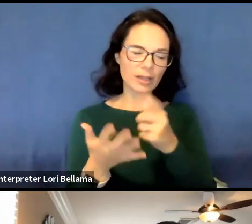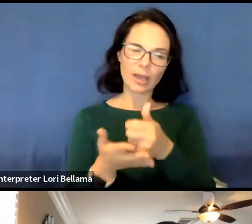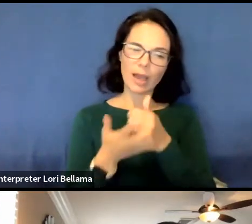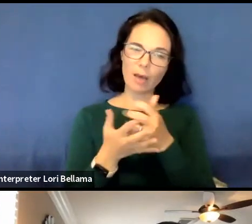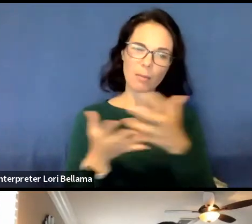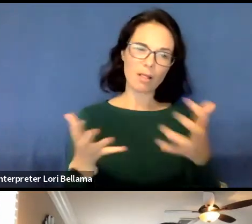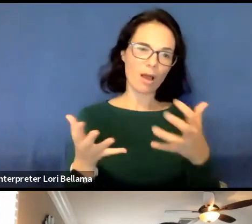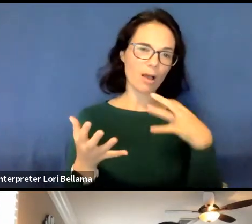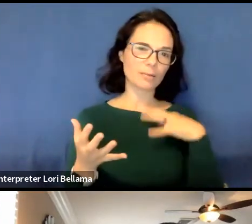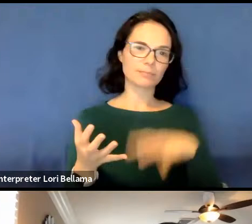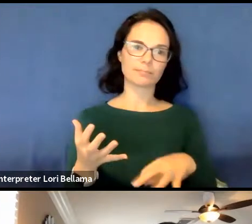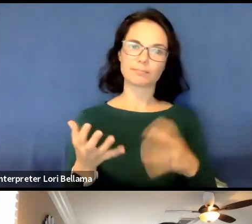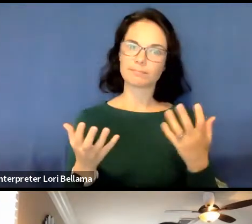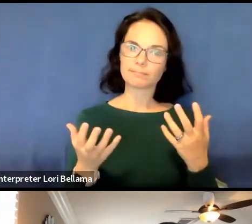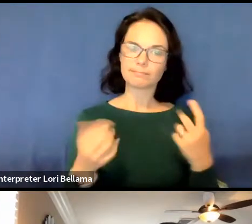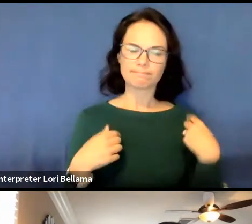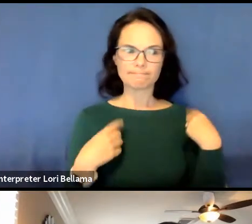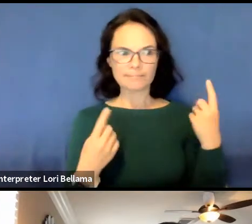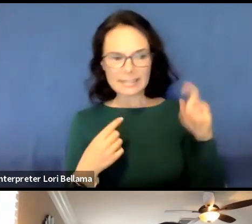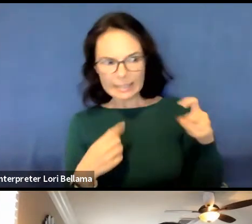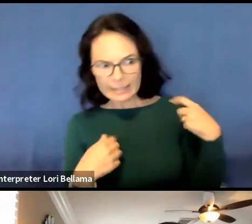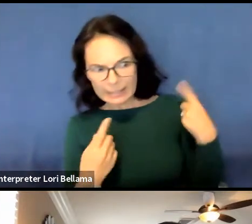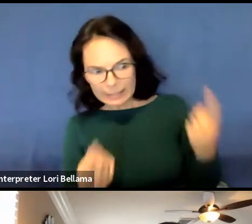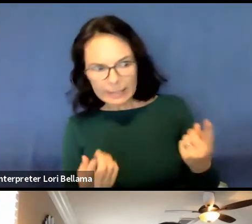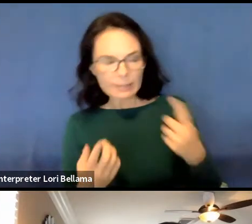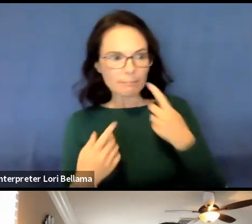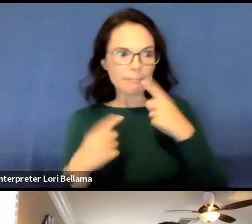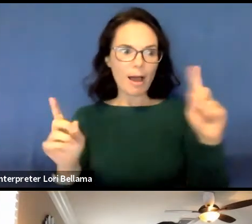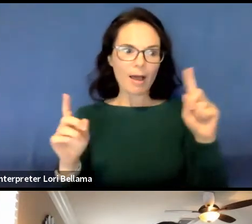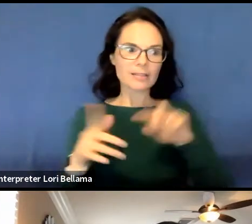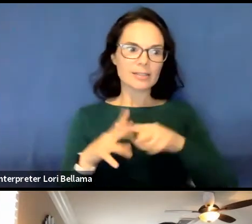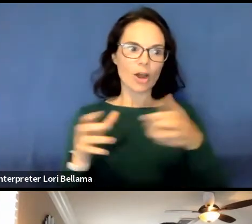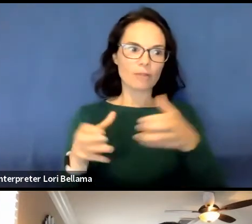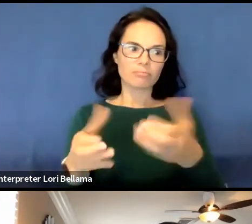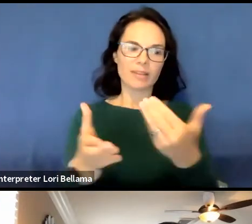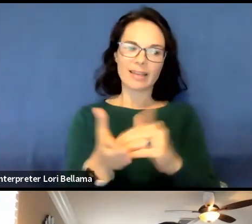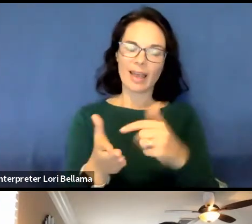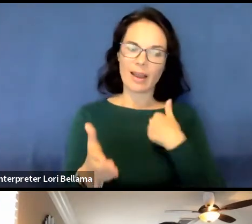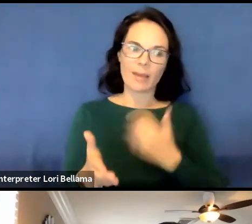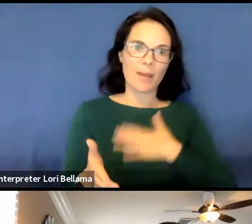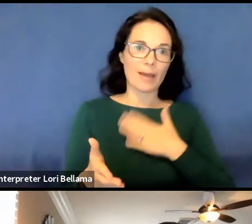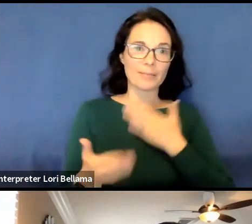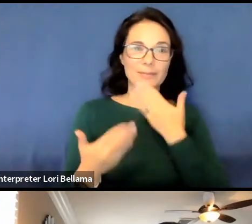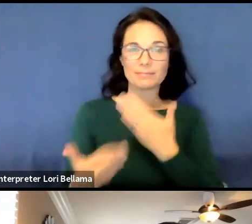and it's long overdue, and I'm really pleased. So thank you.